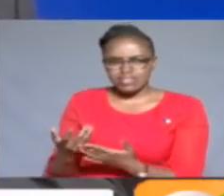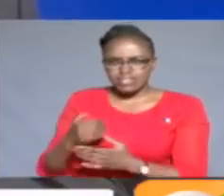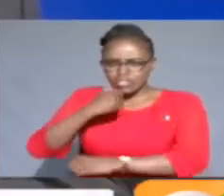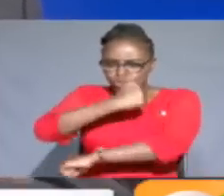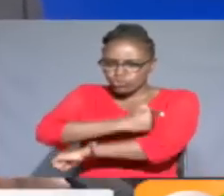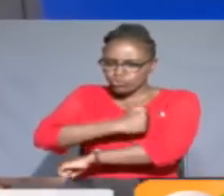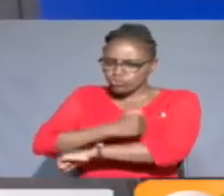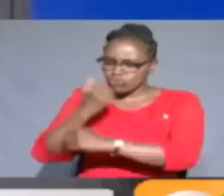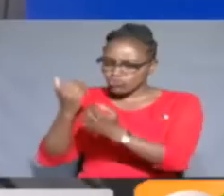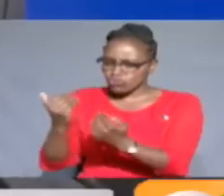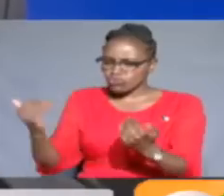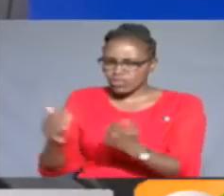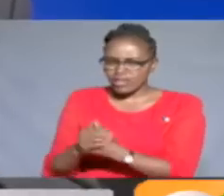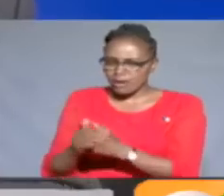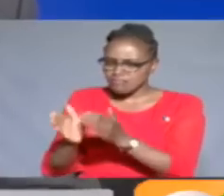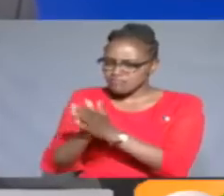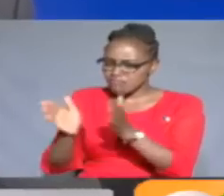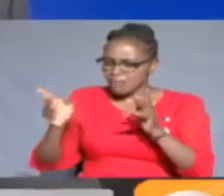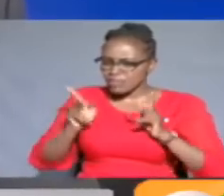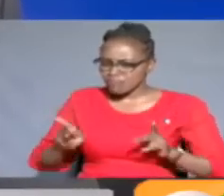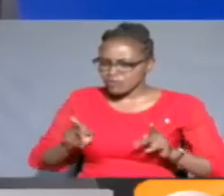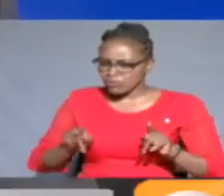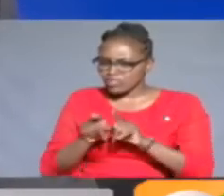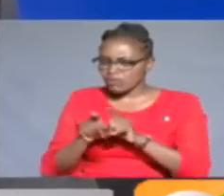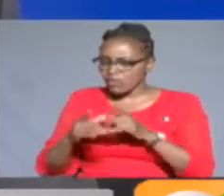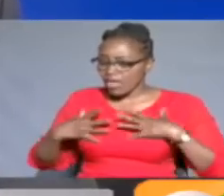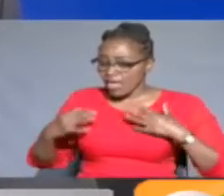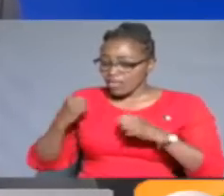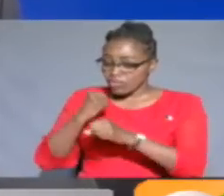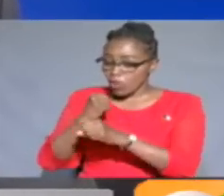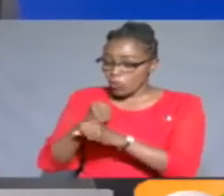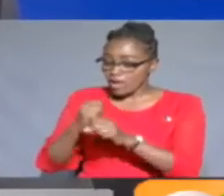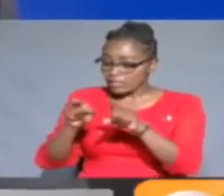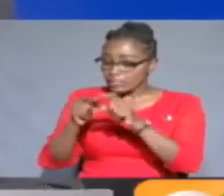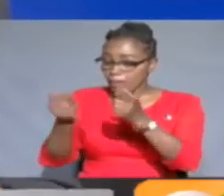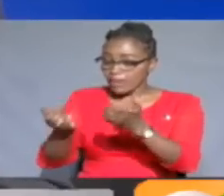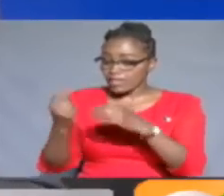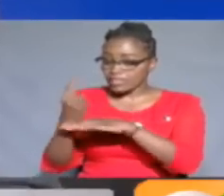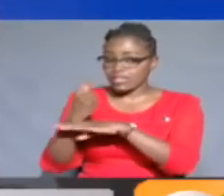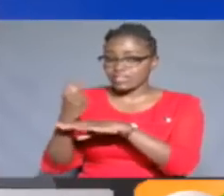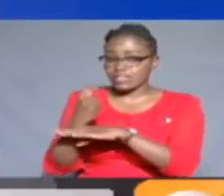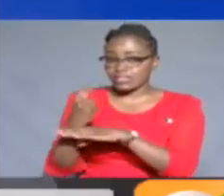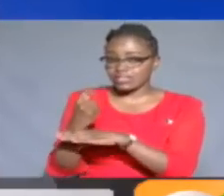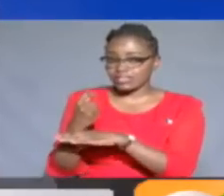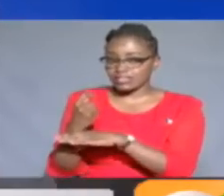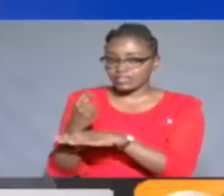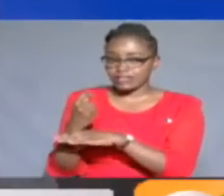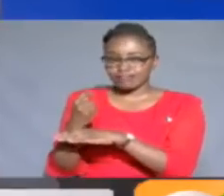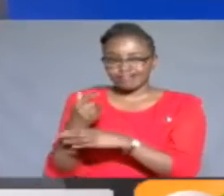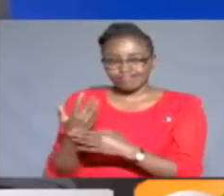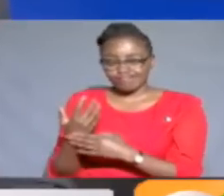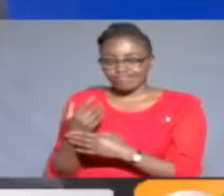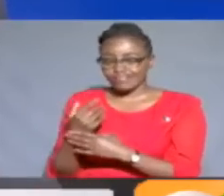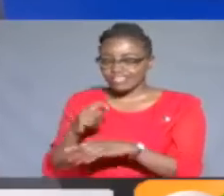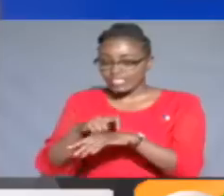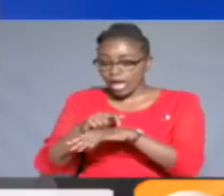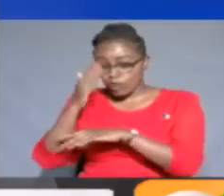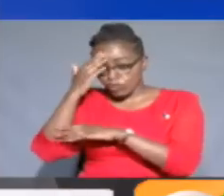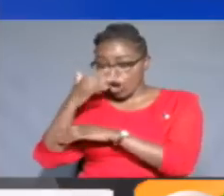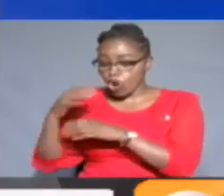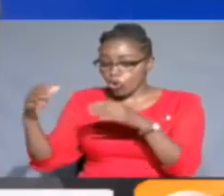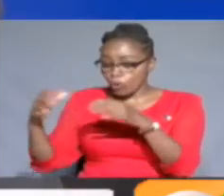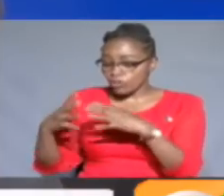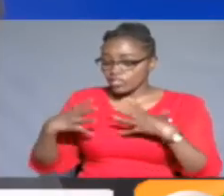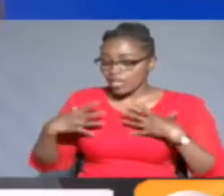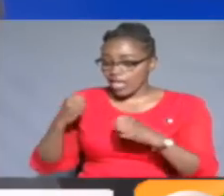School children, the public, even the health workers will need some training, even in that detection, community health